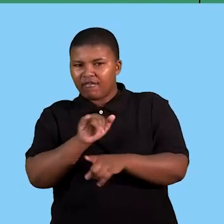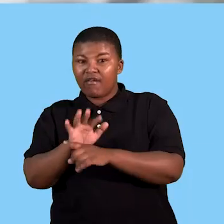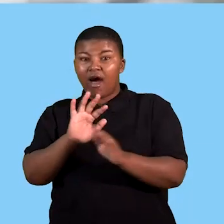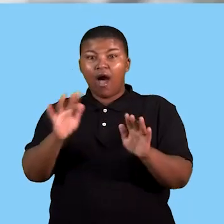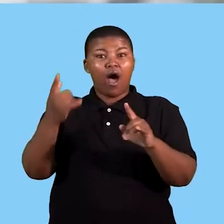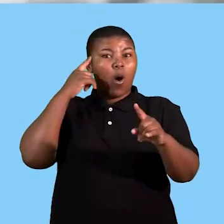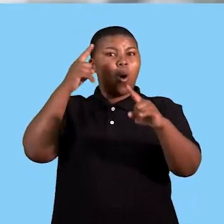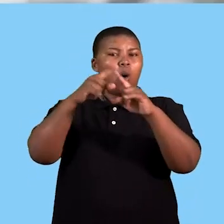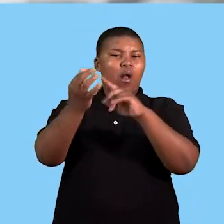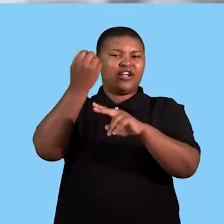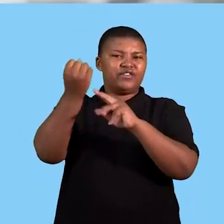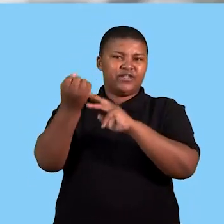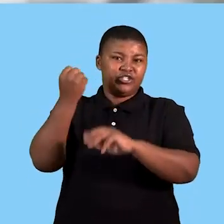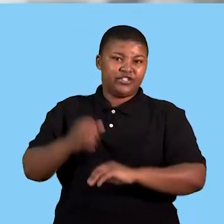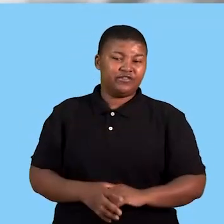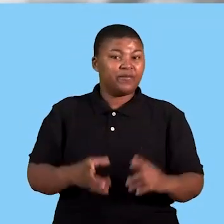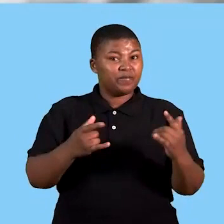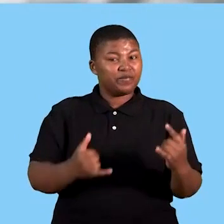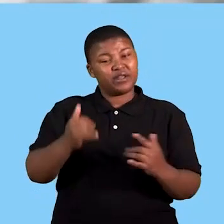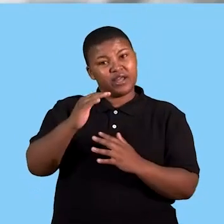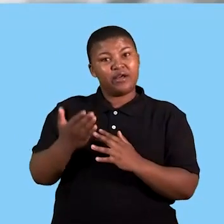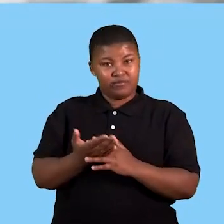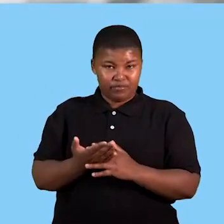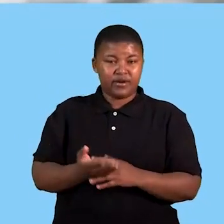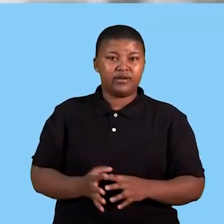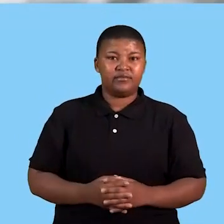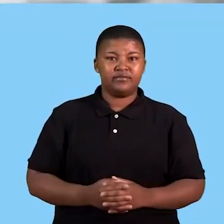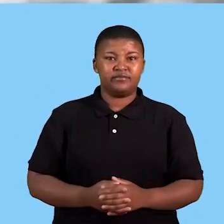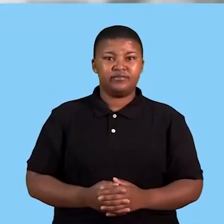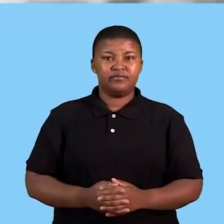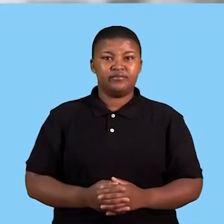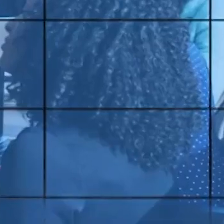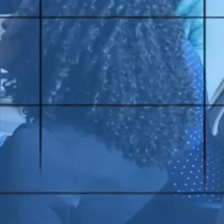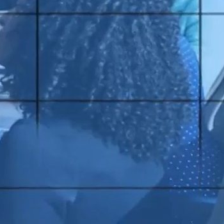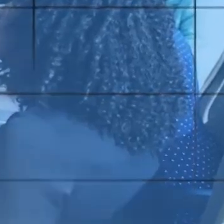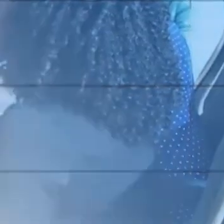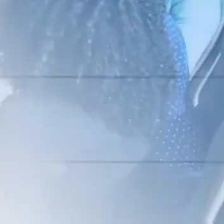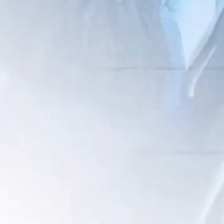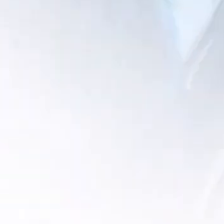goals. Now, before we continue, it's time for us to first take an ad break.